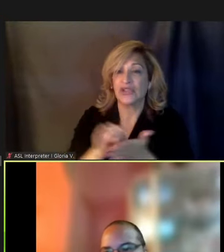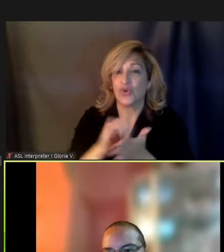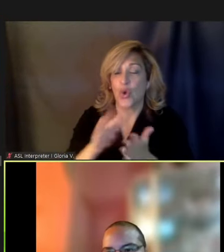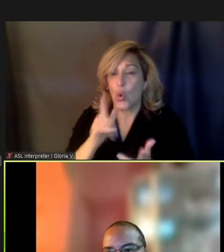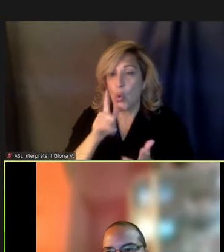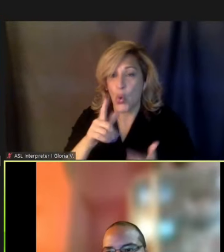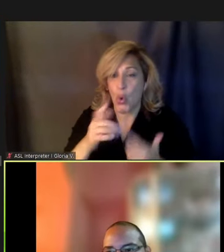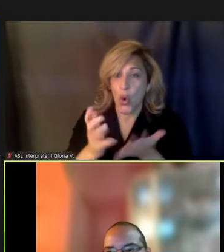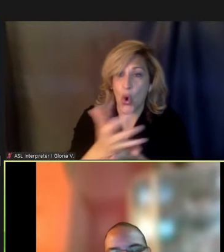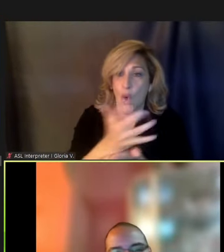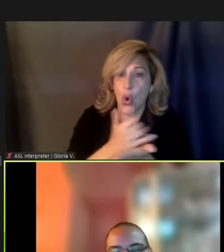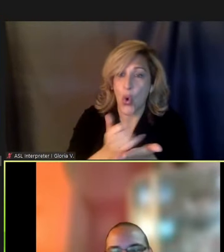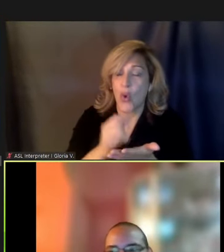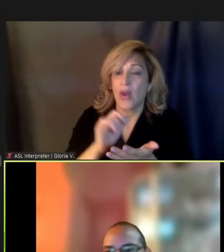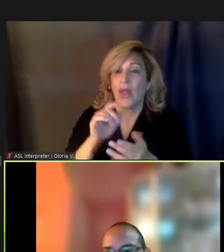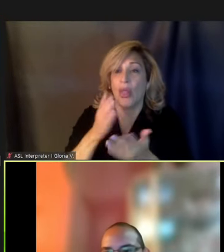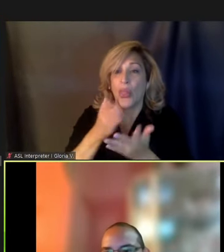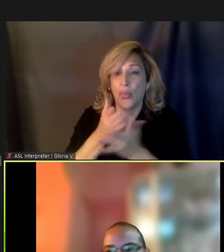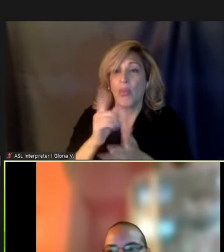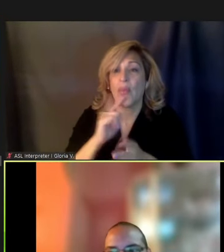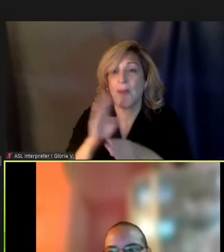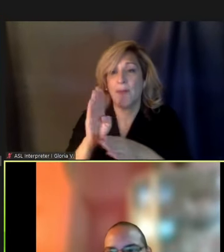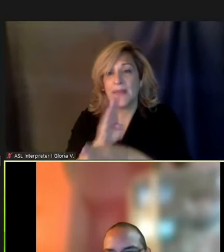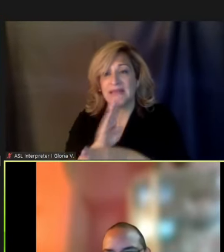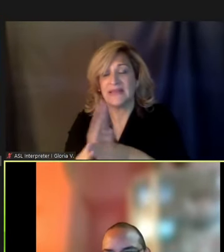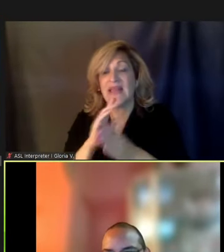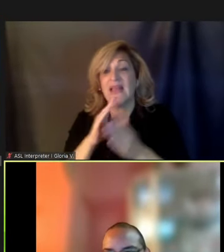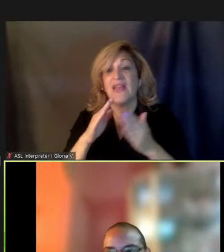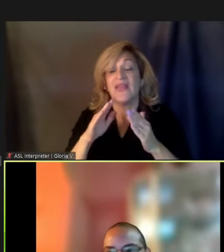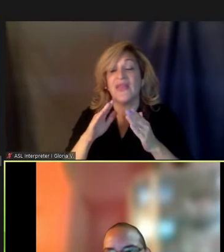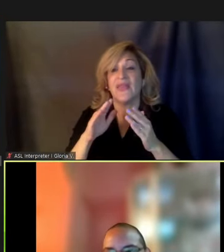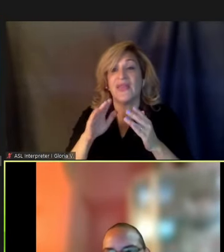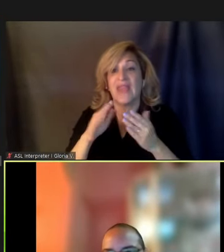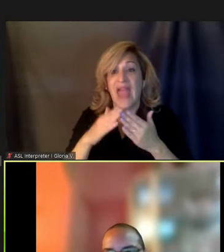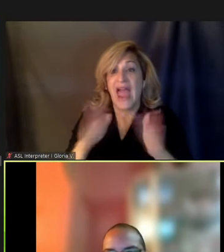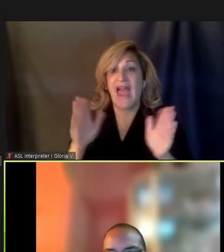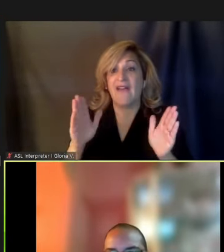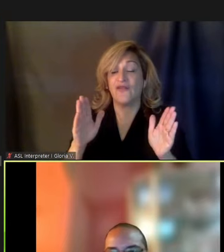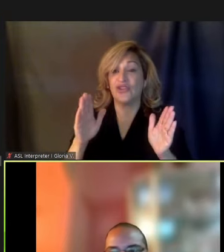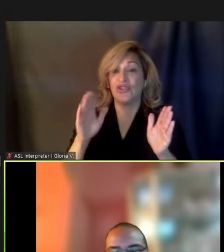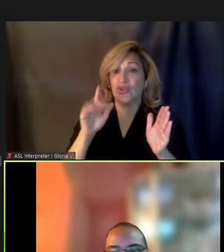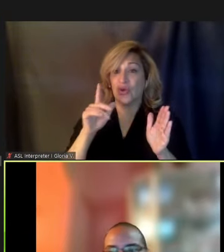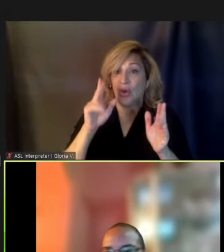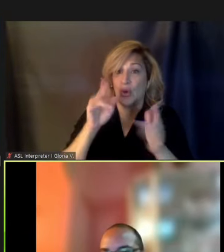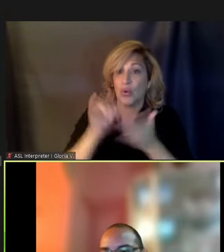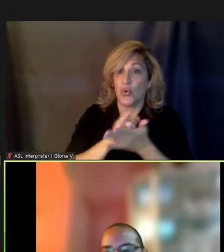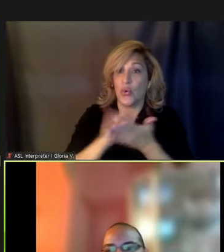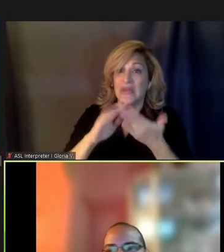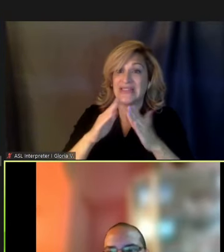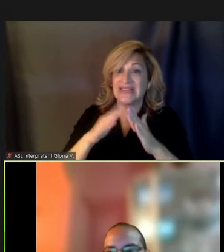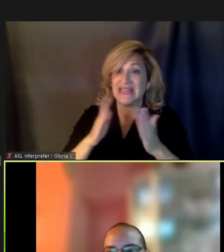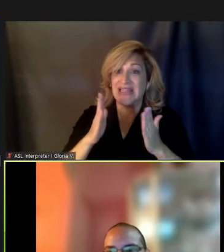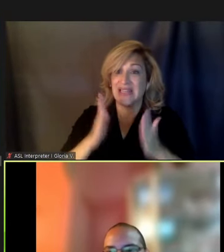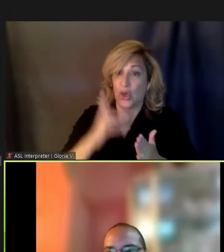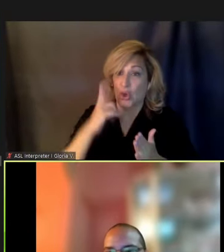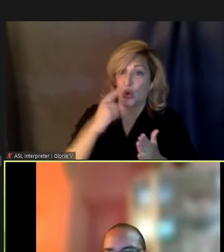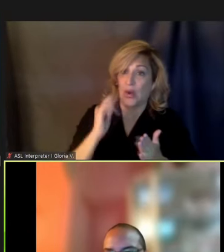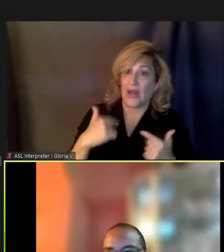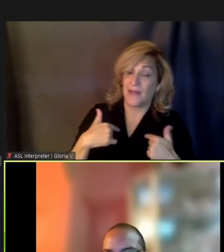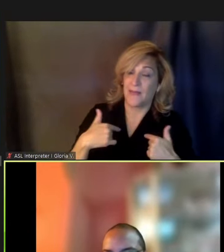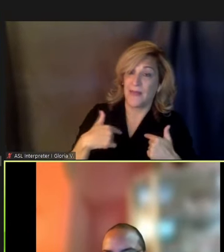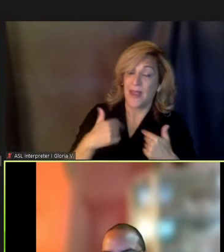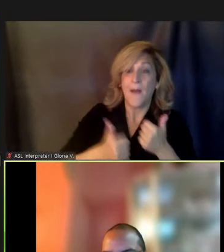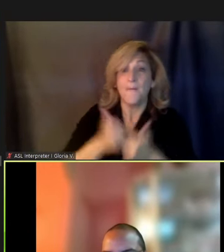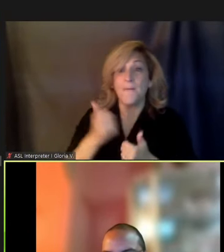industry. The average New York City truck driver looks like myself and is a hardworking taxpayer, and we overwhelmingly come from the Black and